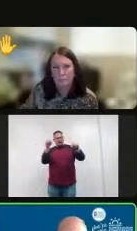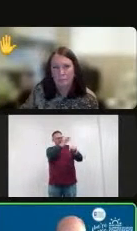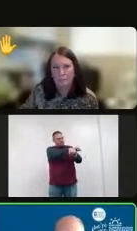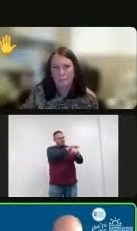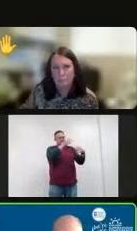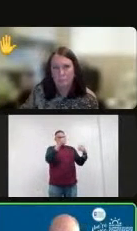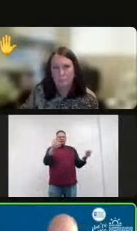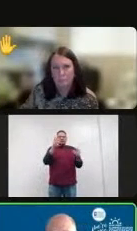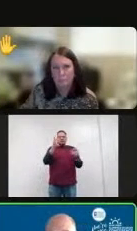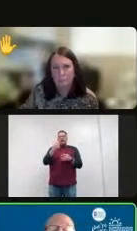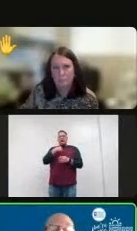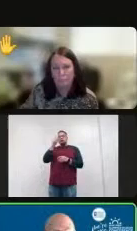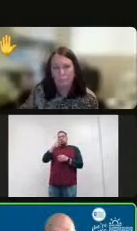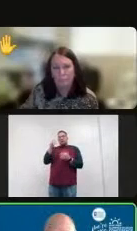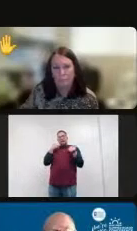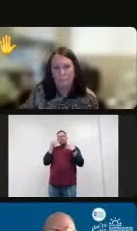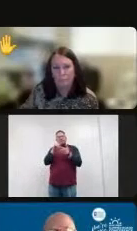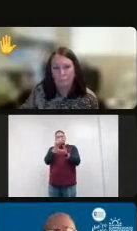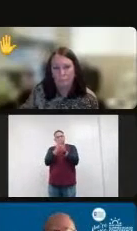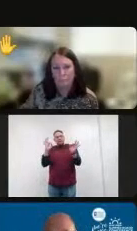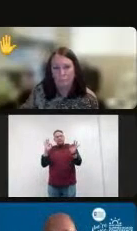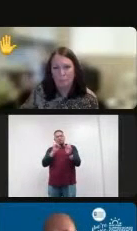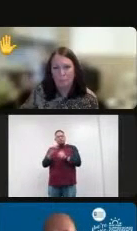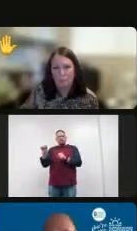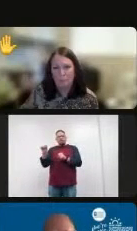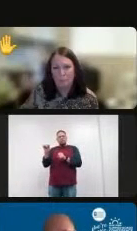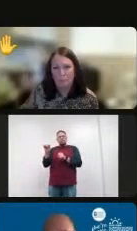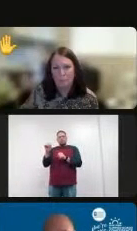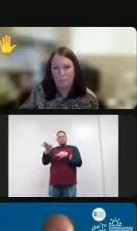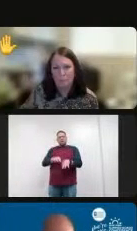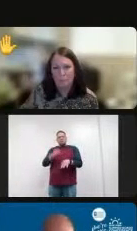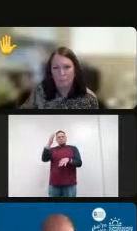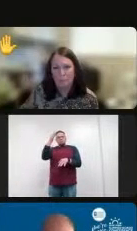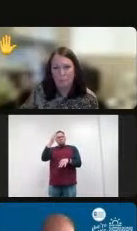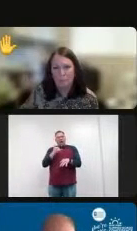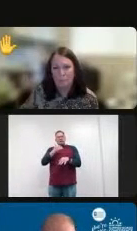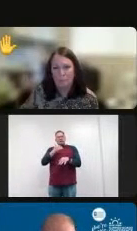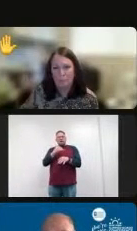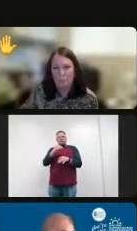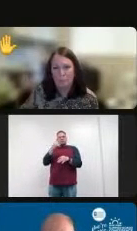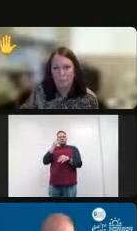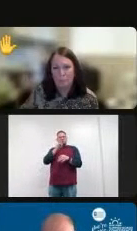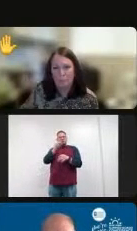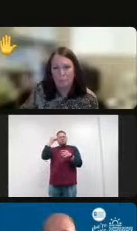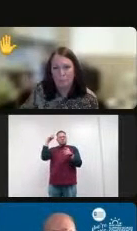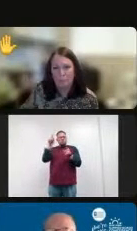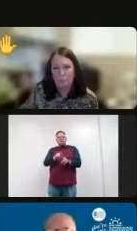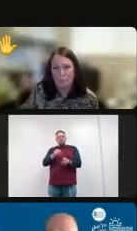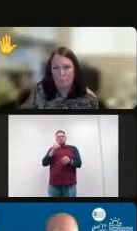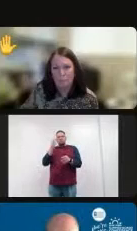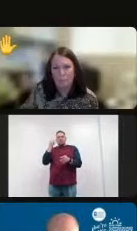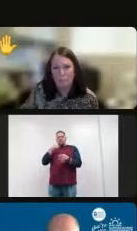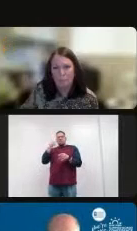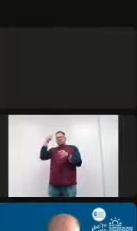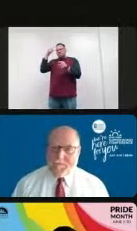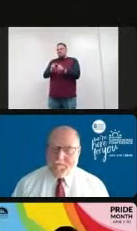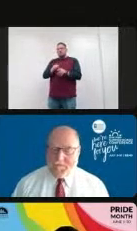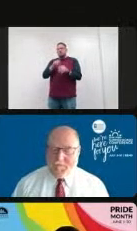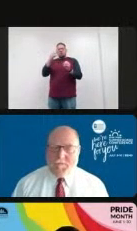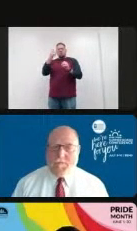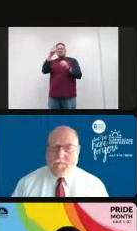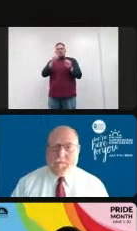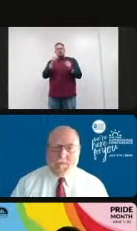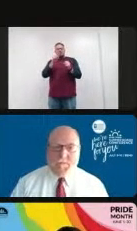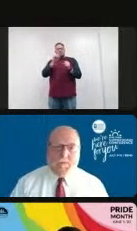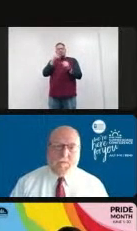should have the freedom to explain why I disagree or why I agree. I'm not trying to speak. Nobody can speak for the